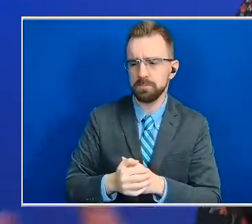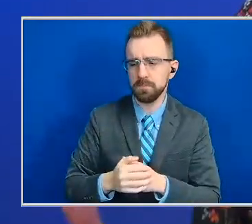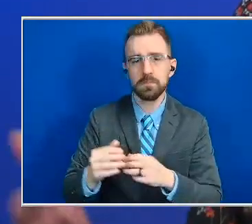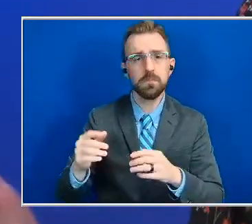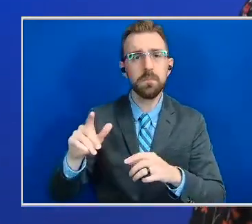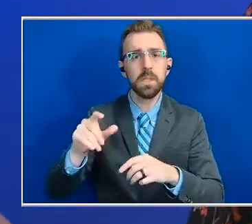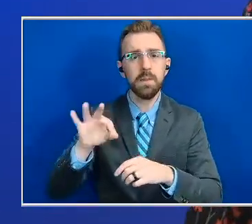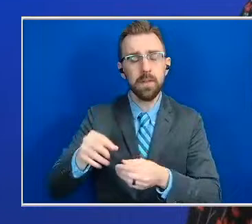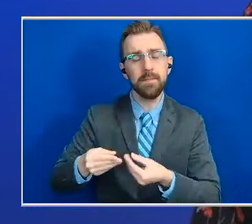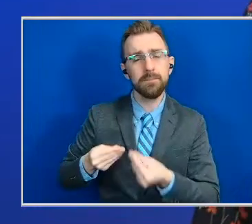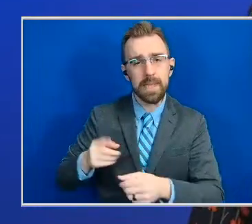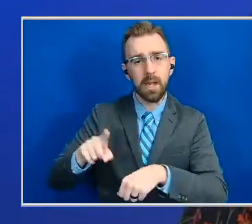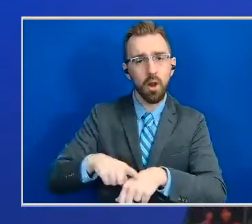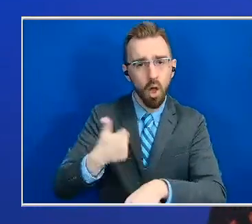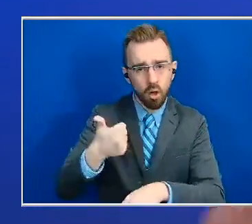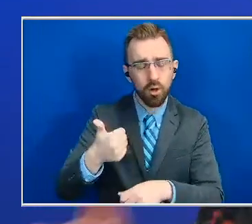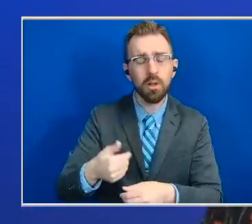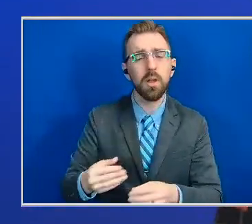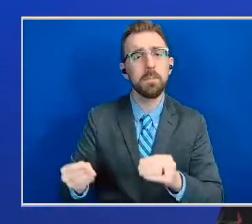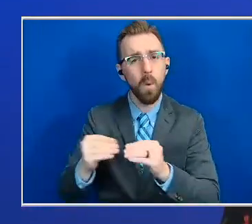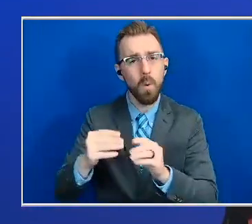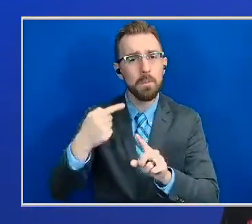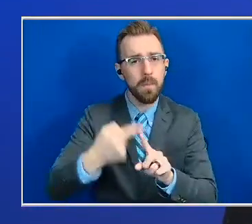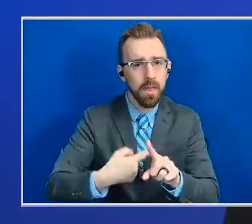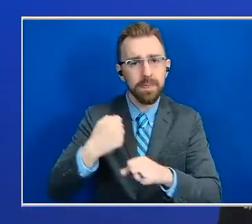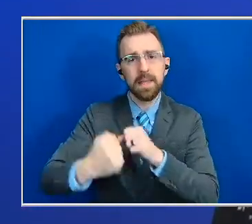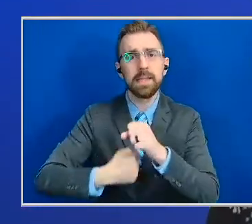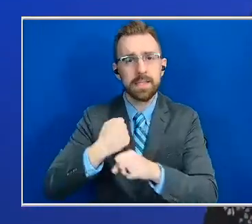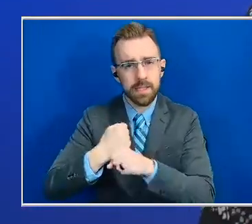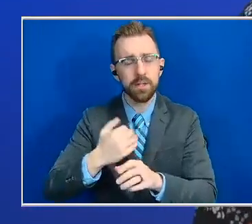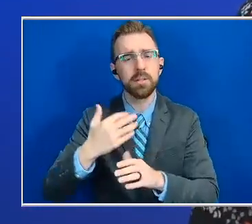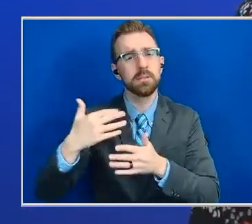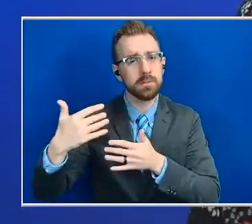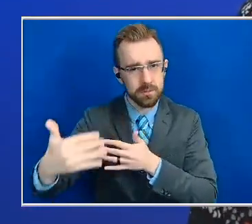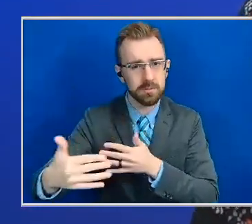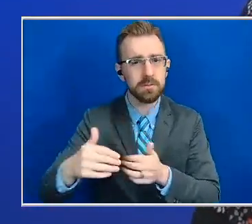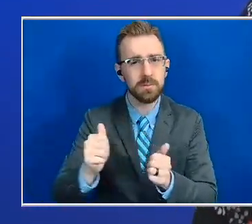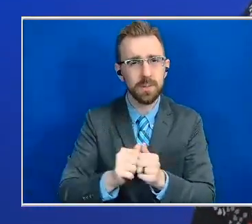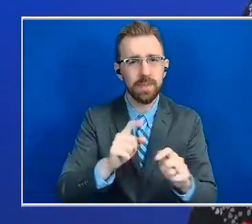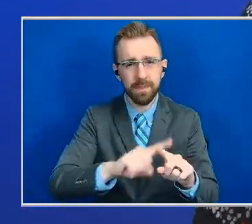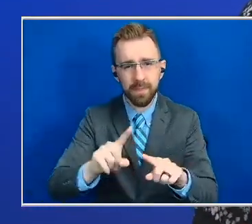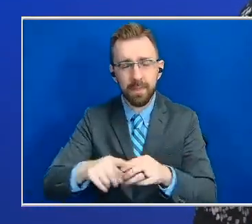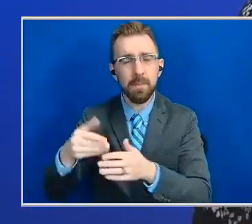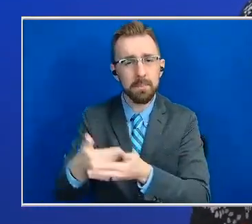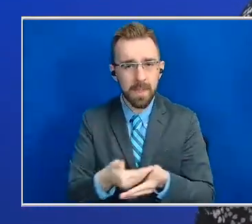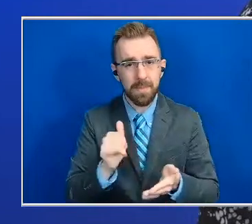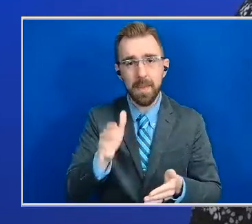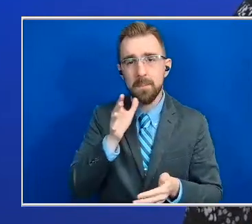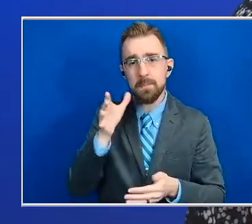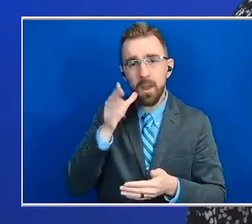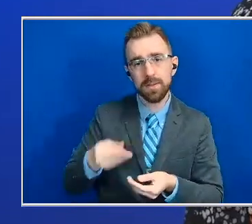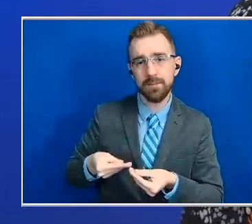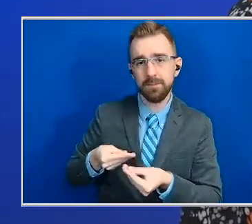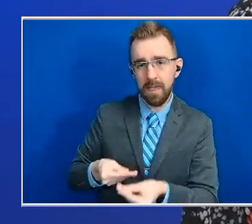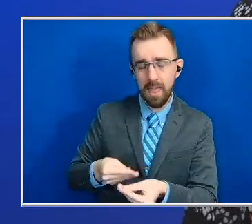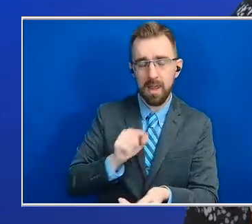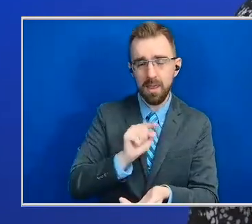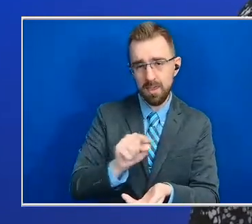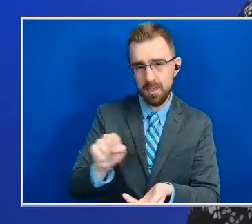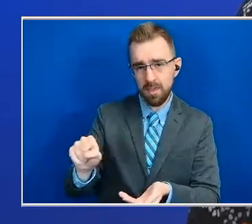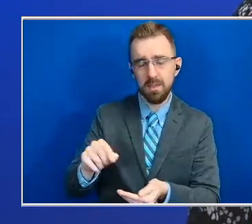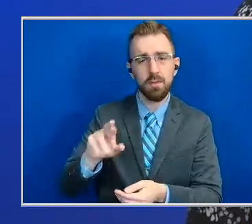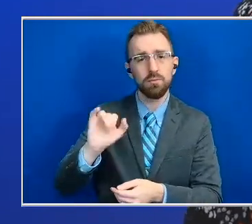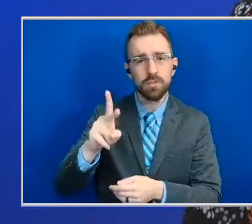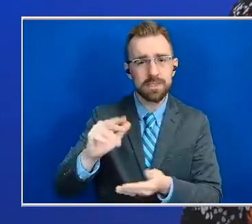and the more months, years across maybe subsequent babies that parent has breastfed, that risk reduction is